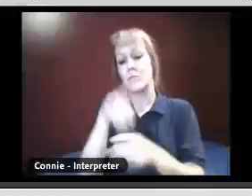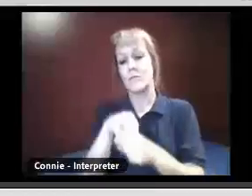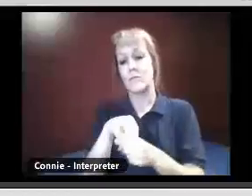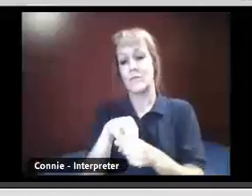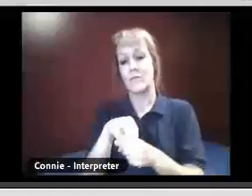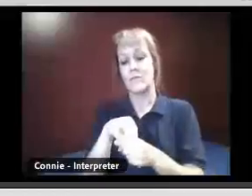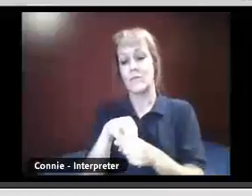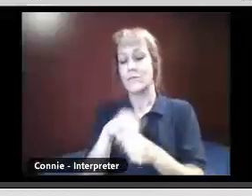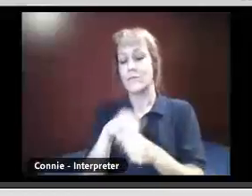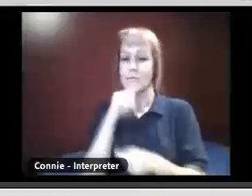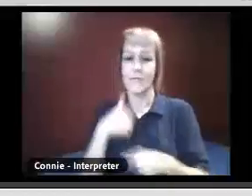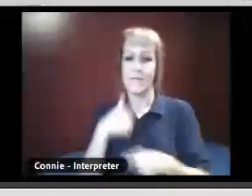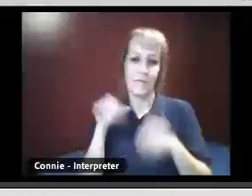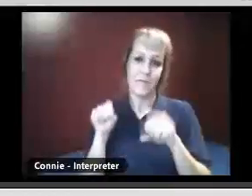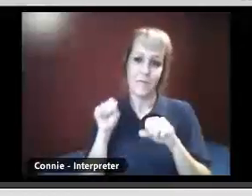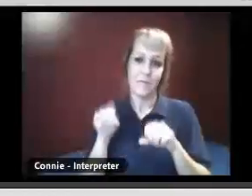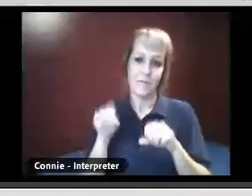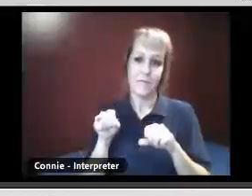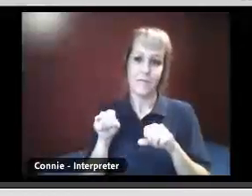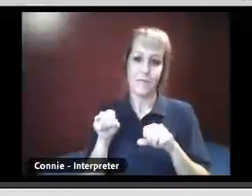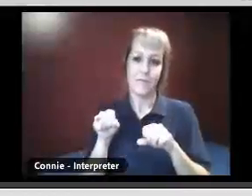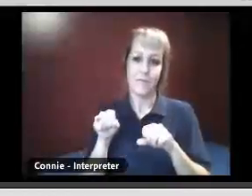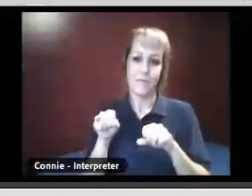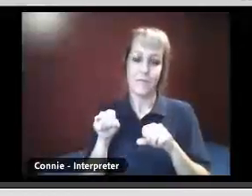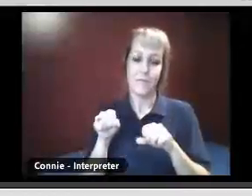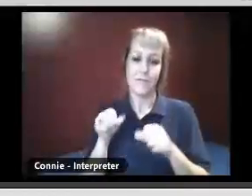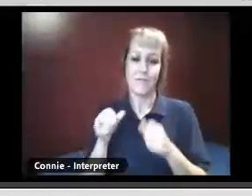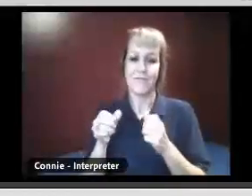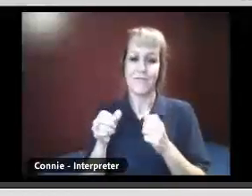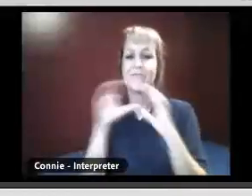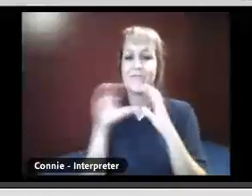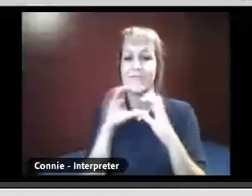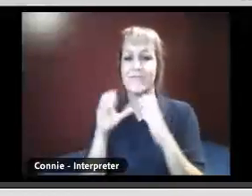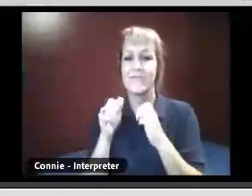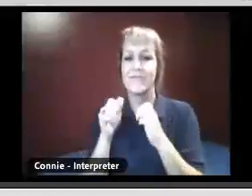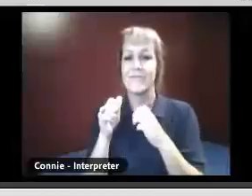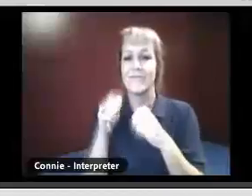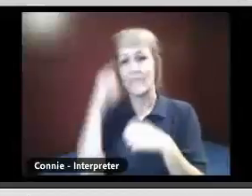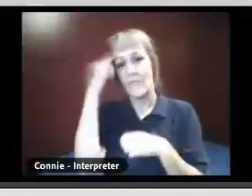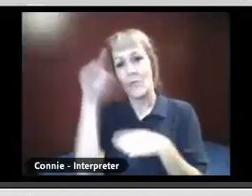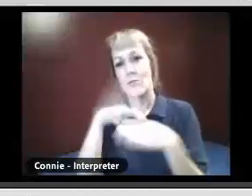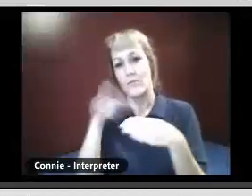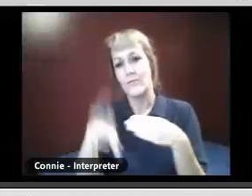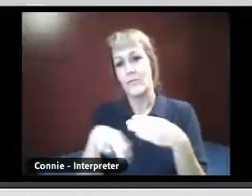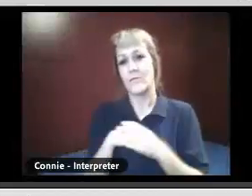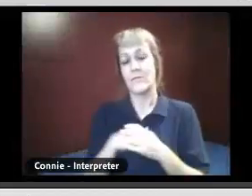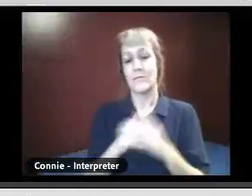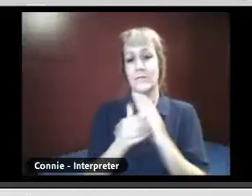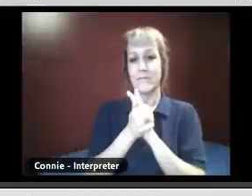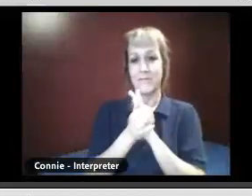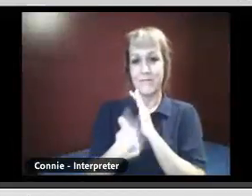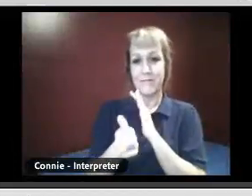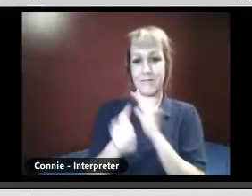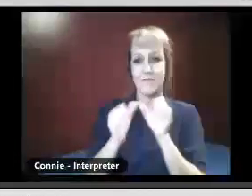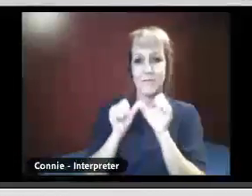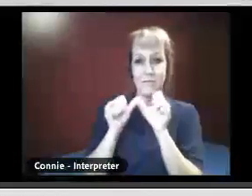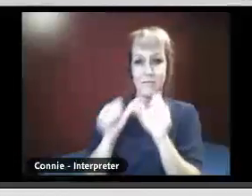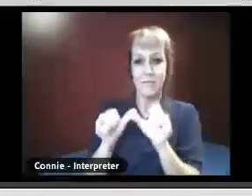the ability to facilitate the conversations towards an outcome. This is the skill of